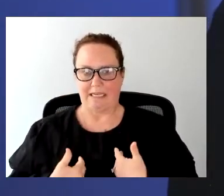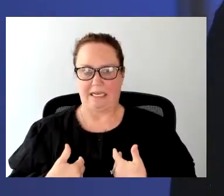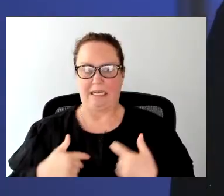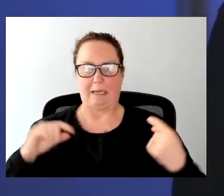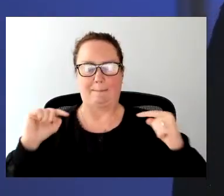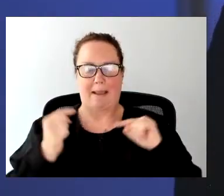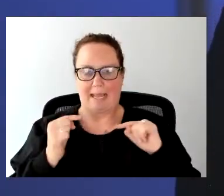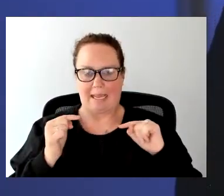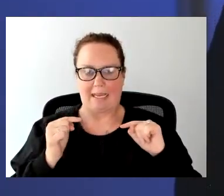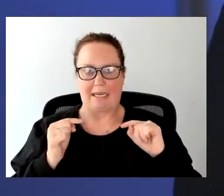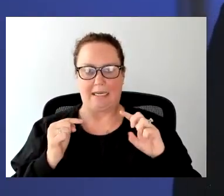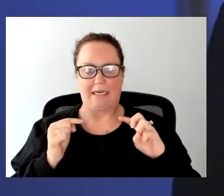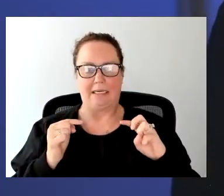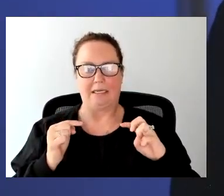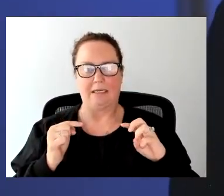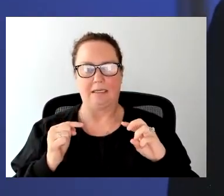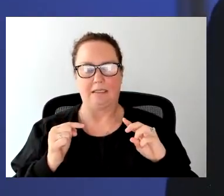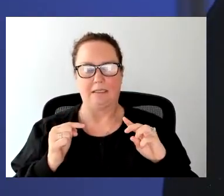pain,